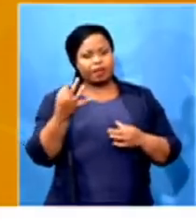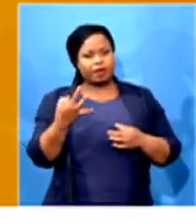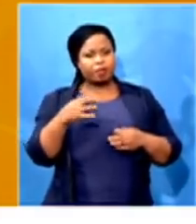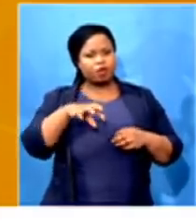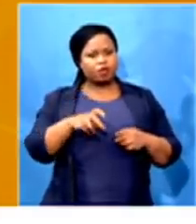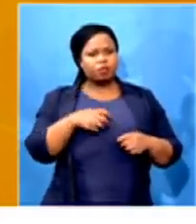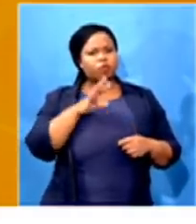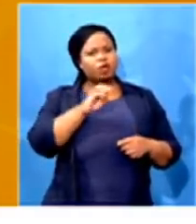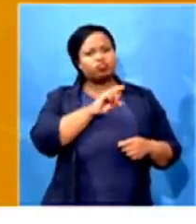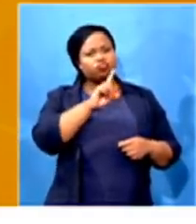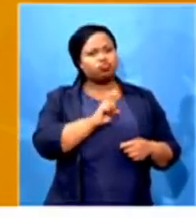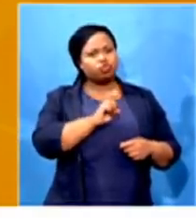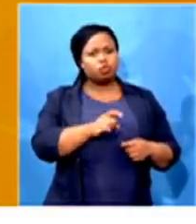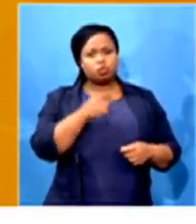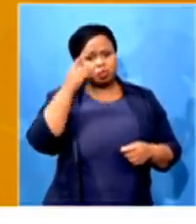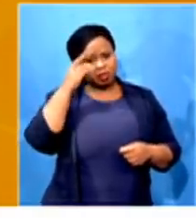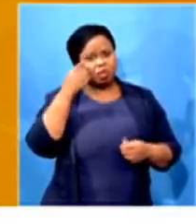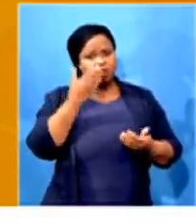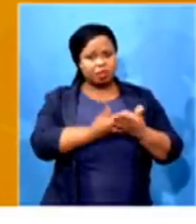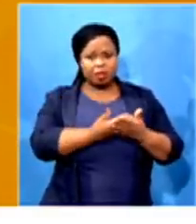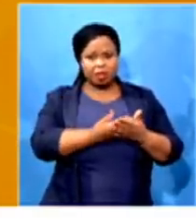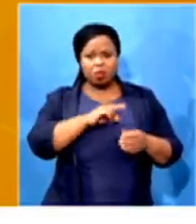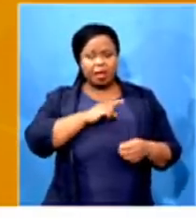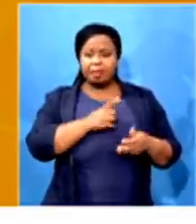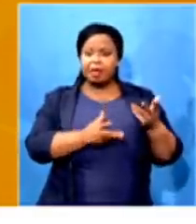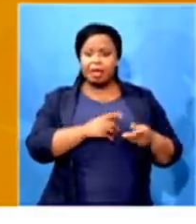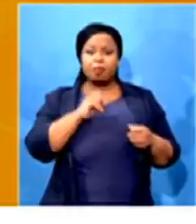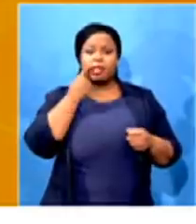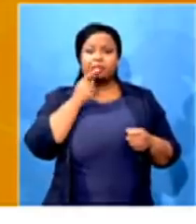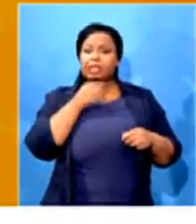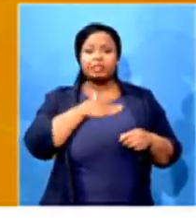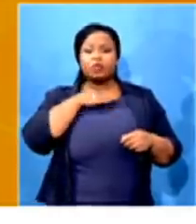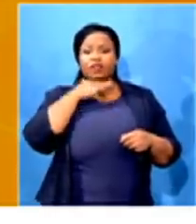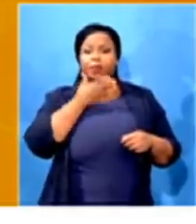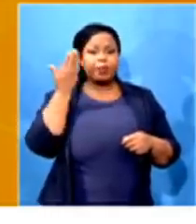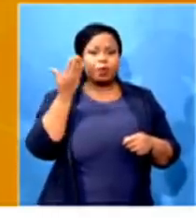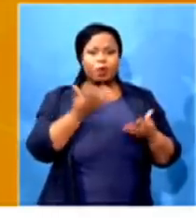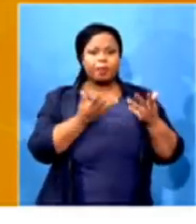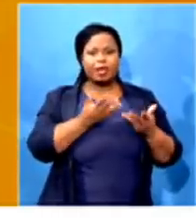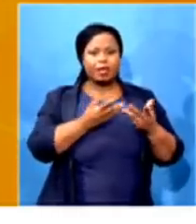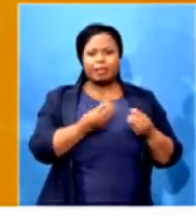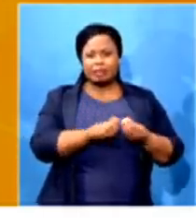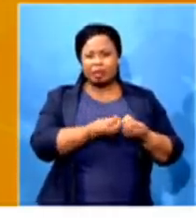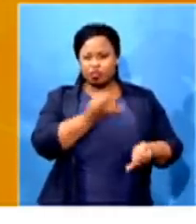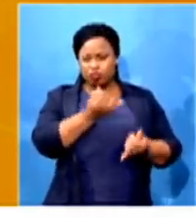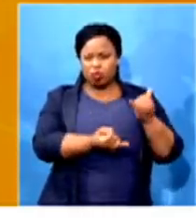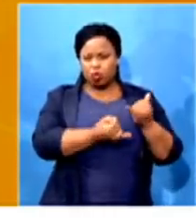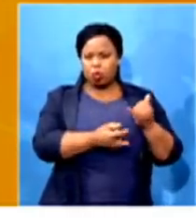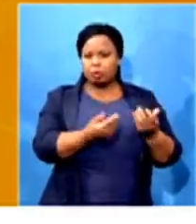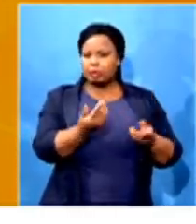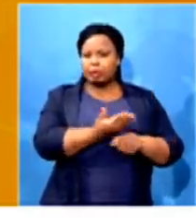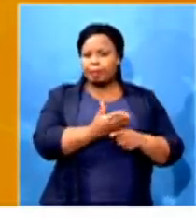ask the question, could this be due to inadequate testing or perhaps KZN missing some of the cases in